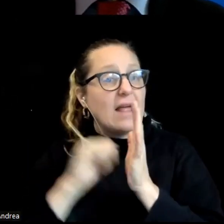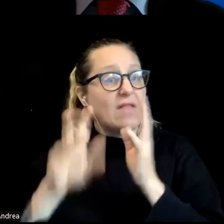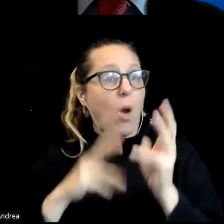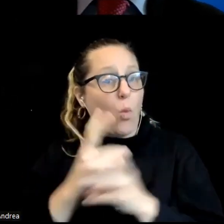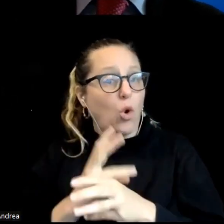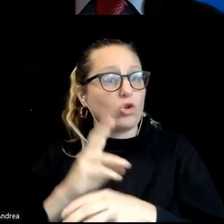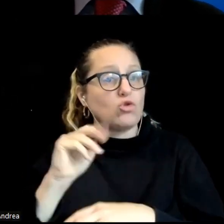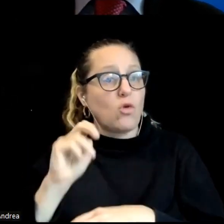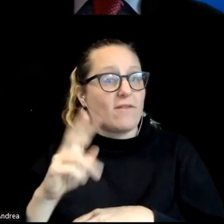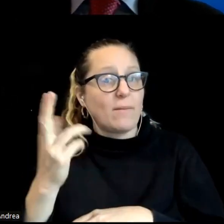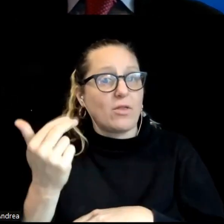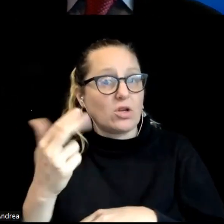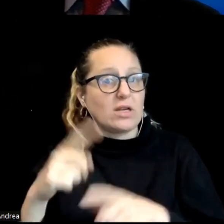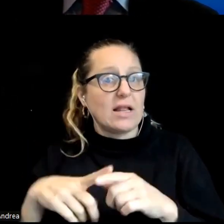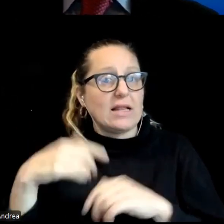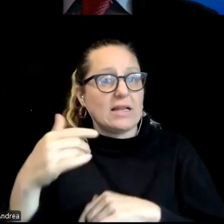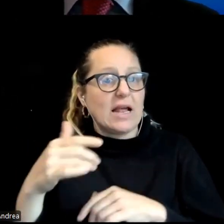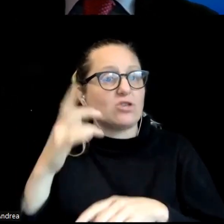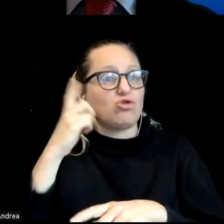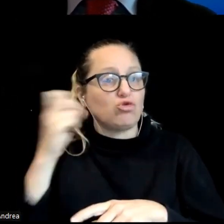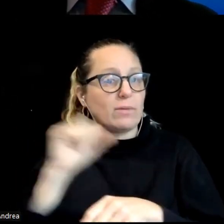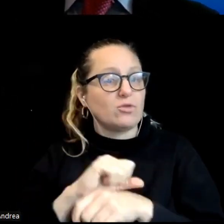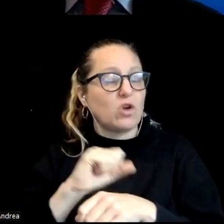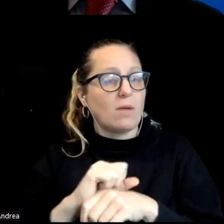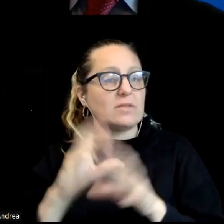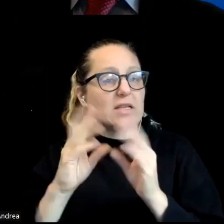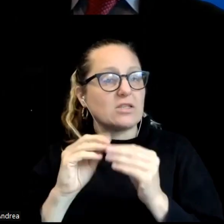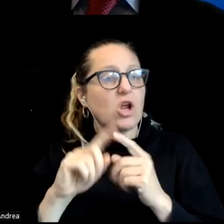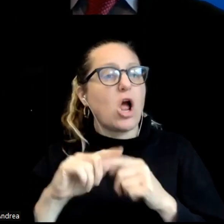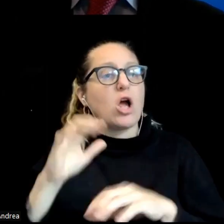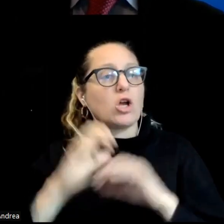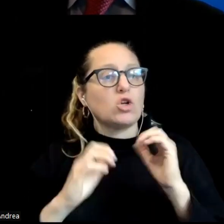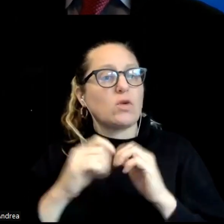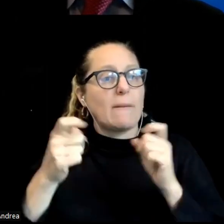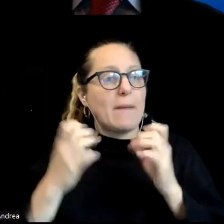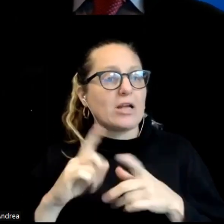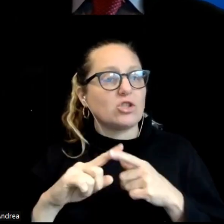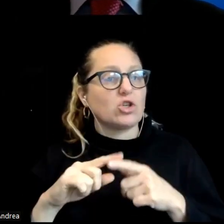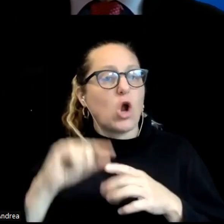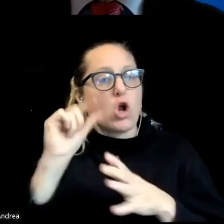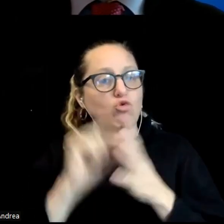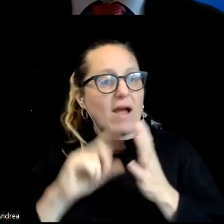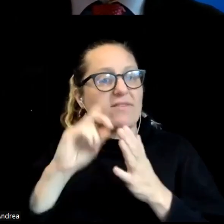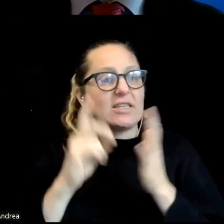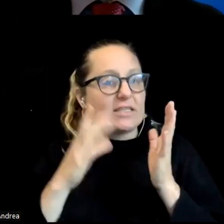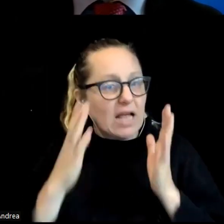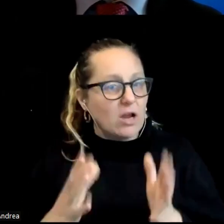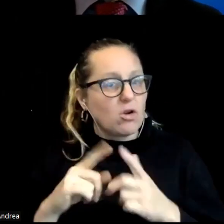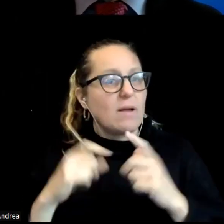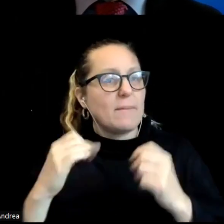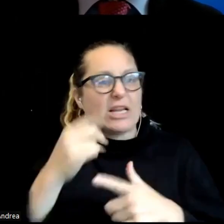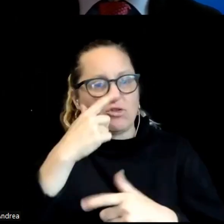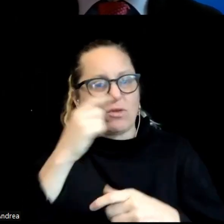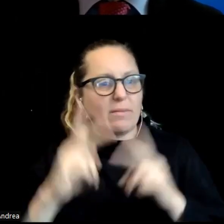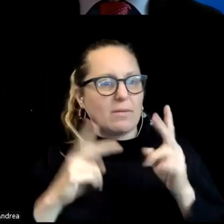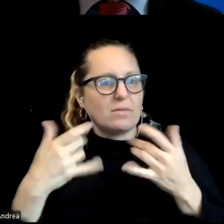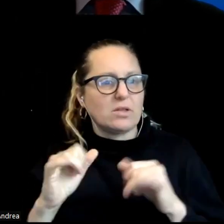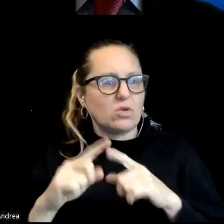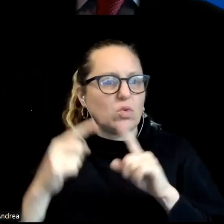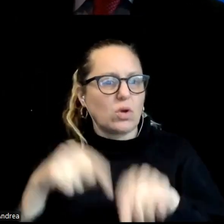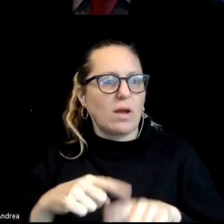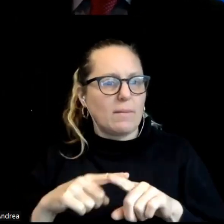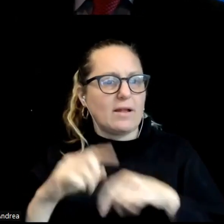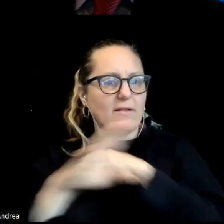next dream job session. Then a construction manager, a graphic designer, lots of interesting people still to come in our fall